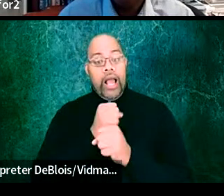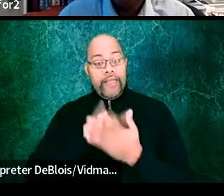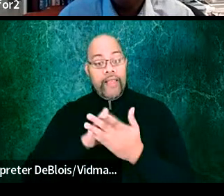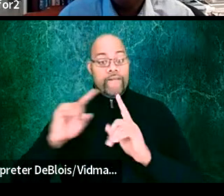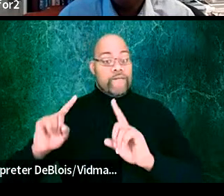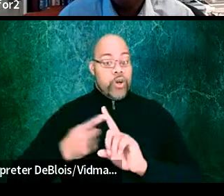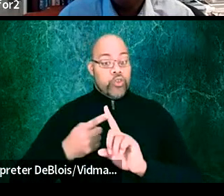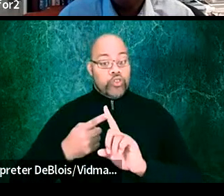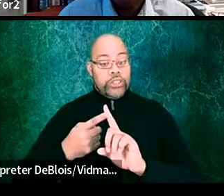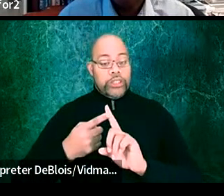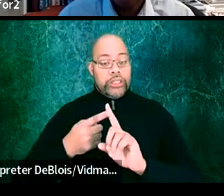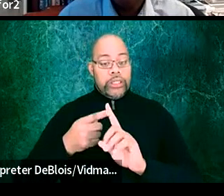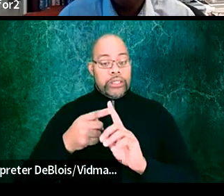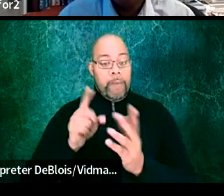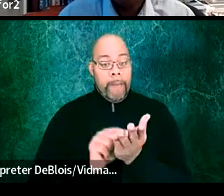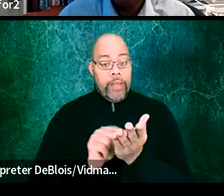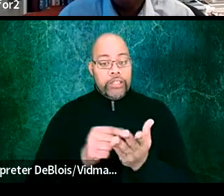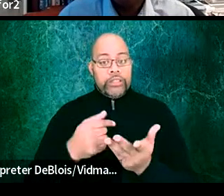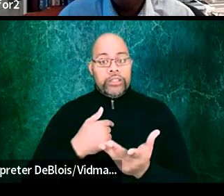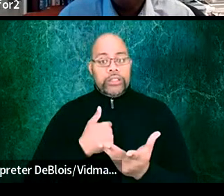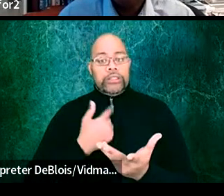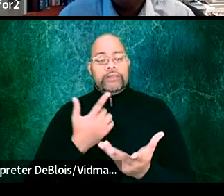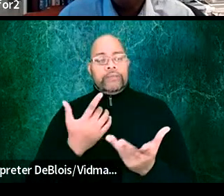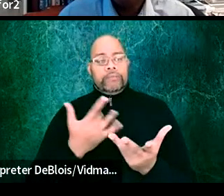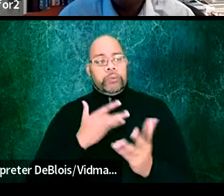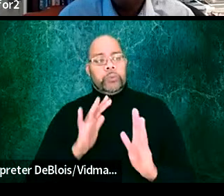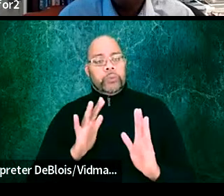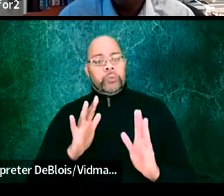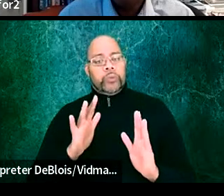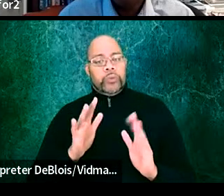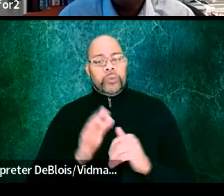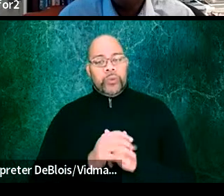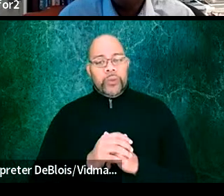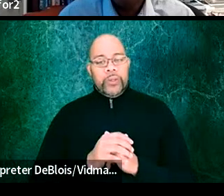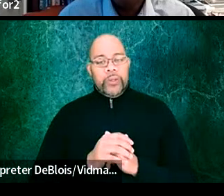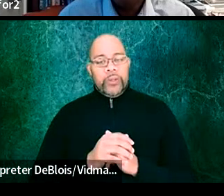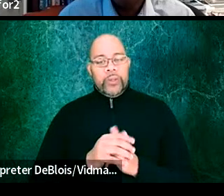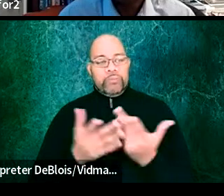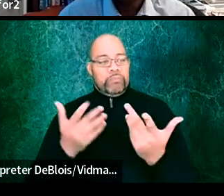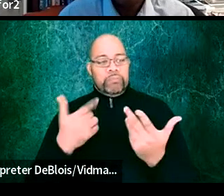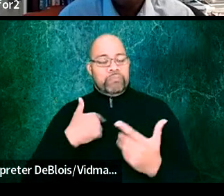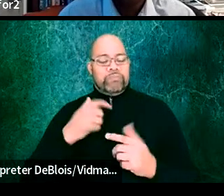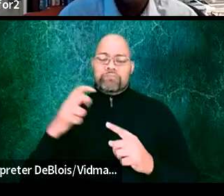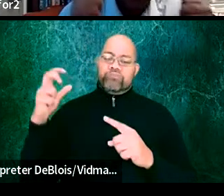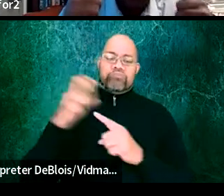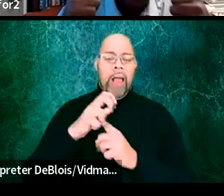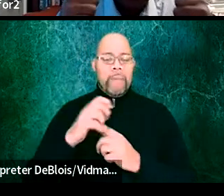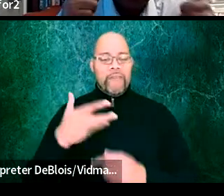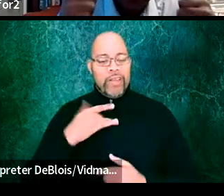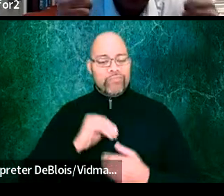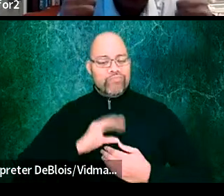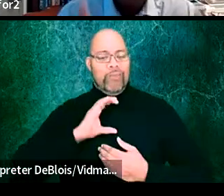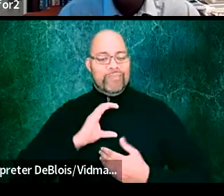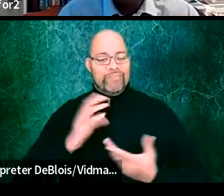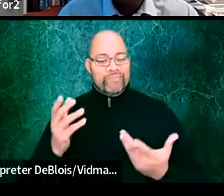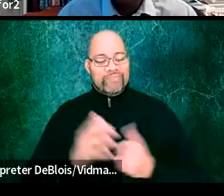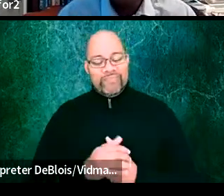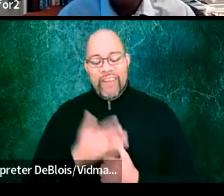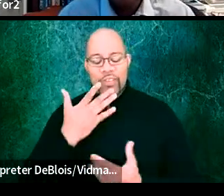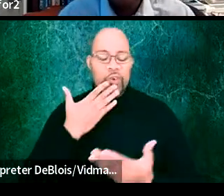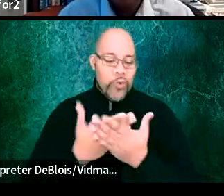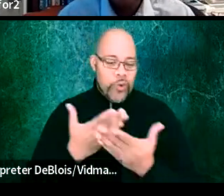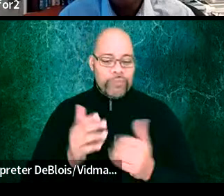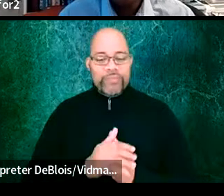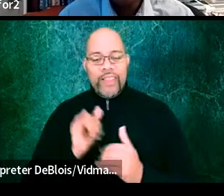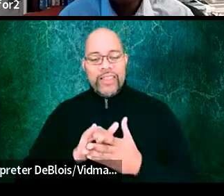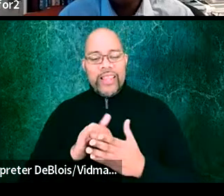first publication, and I was like, nobody can tell me anything. That was a great sort of